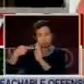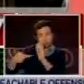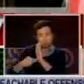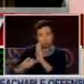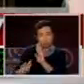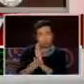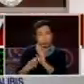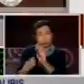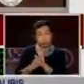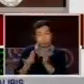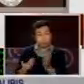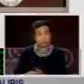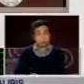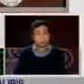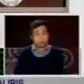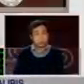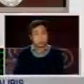evidence.